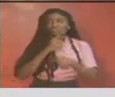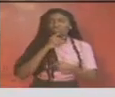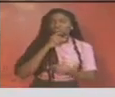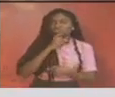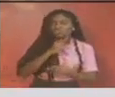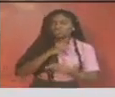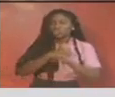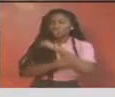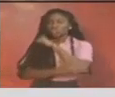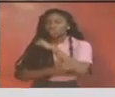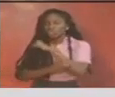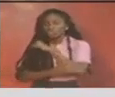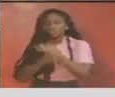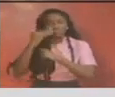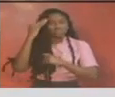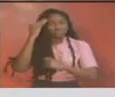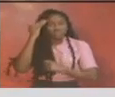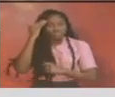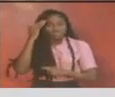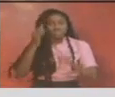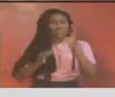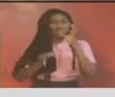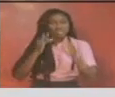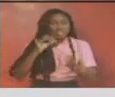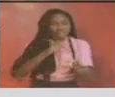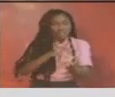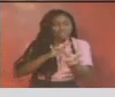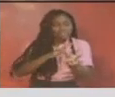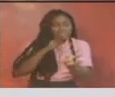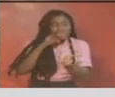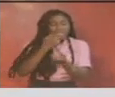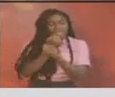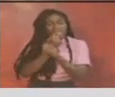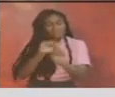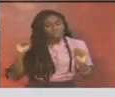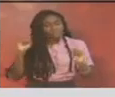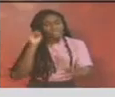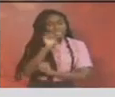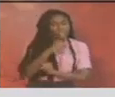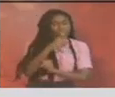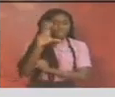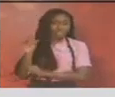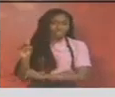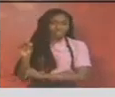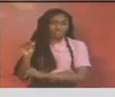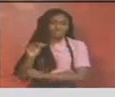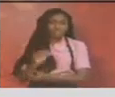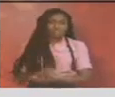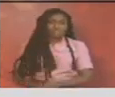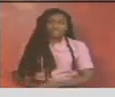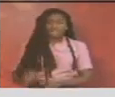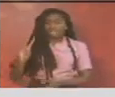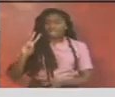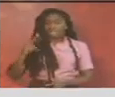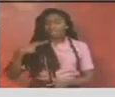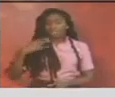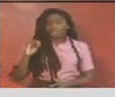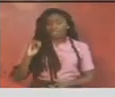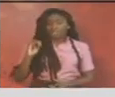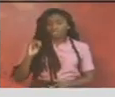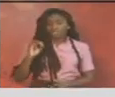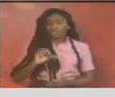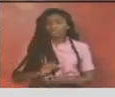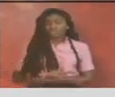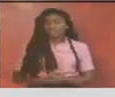help countries to identify quality-assured, safe, and effective medical products. WHO convenes its